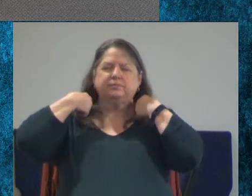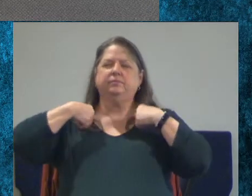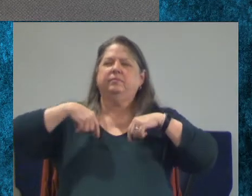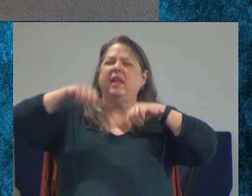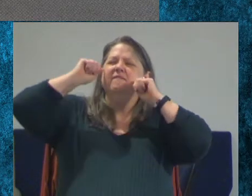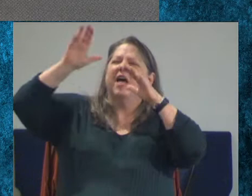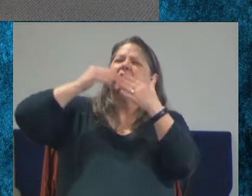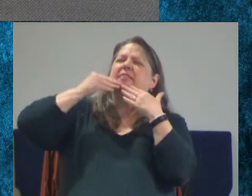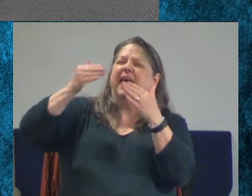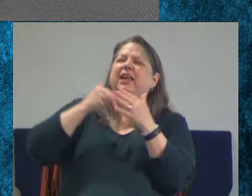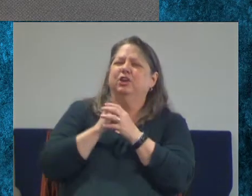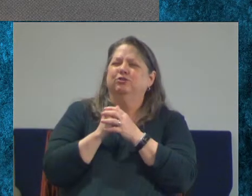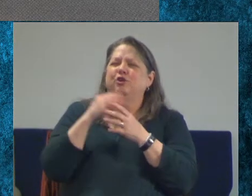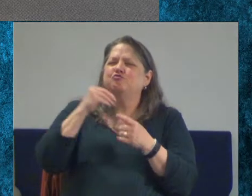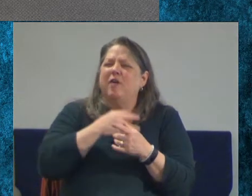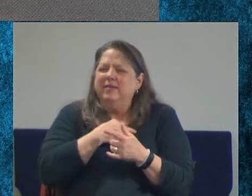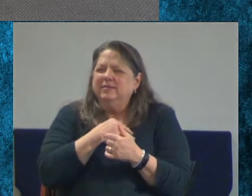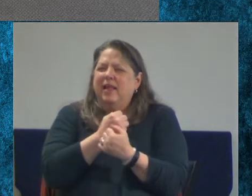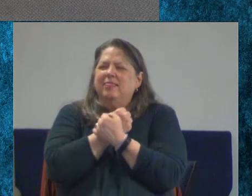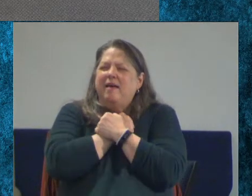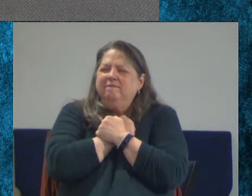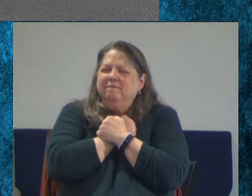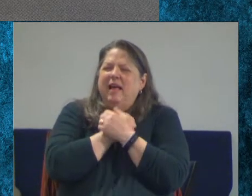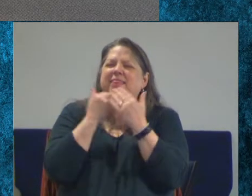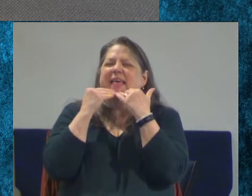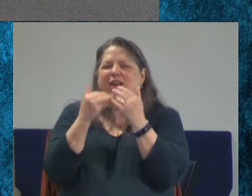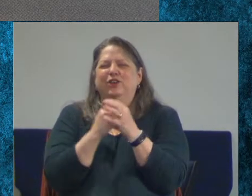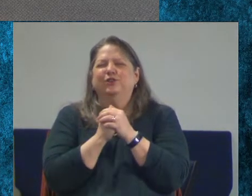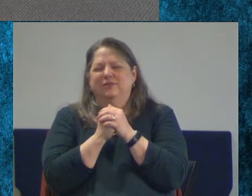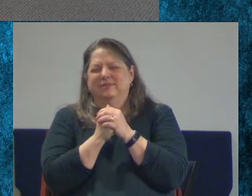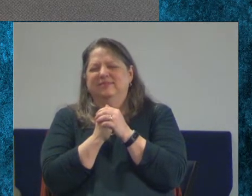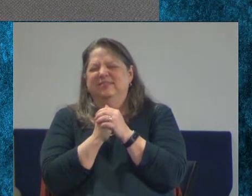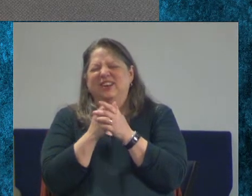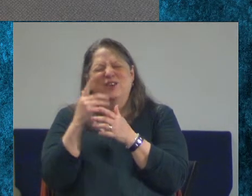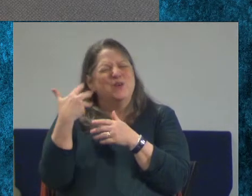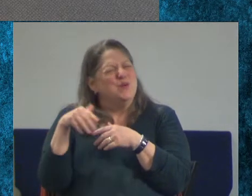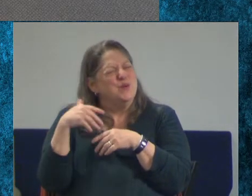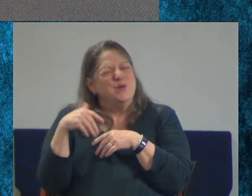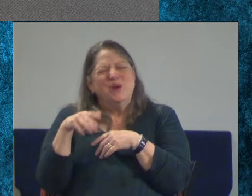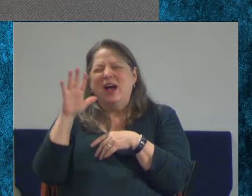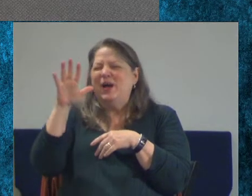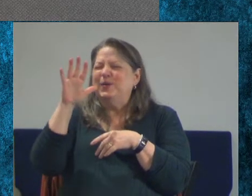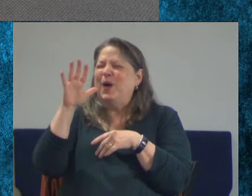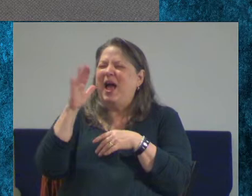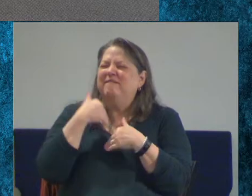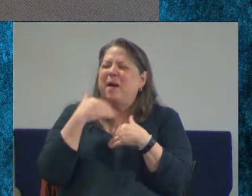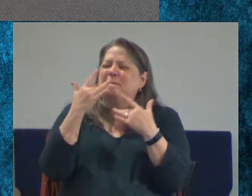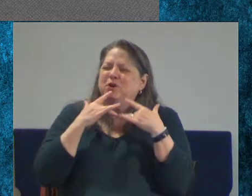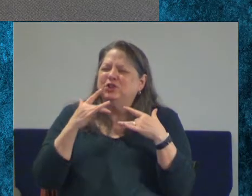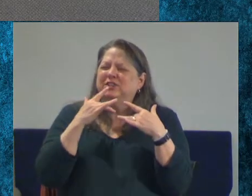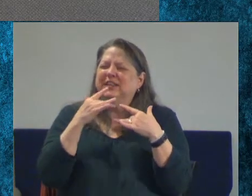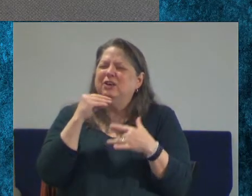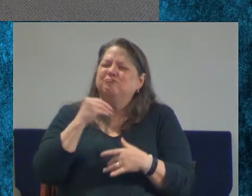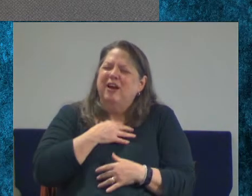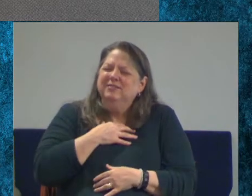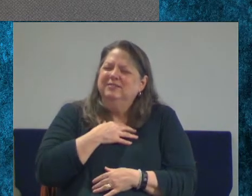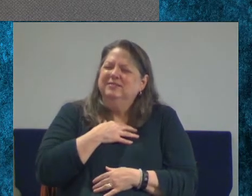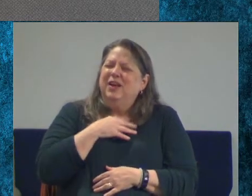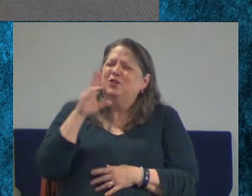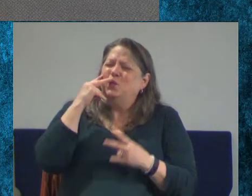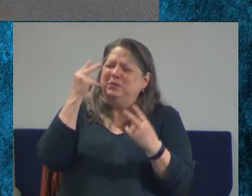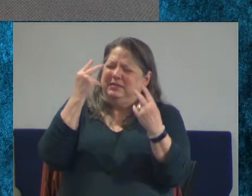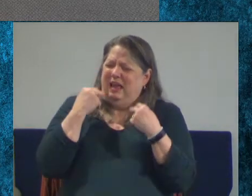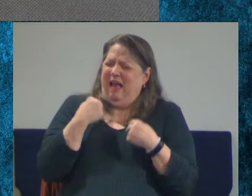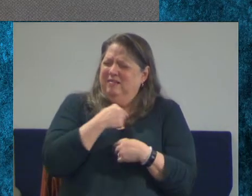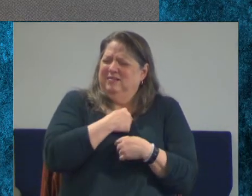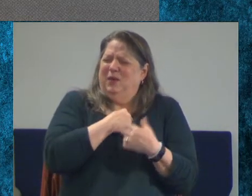for your grace and love. Thank you for your faithfulness. God, you are gracious. You are merciful. You are loving. You see us